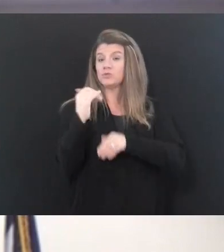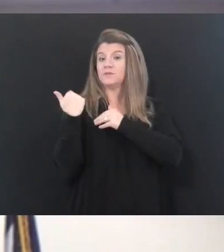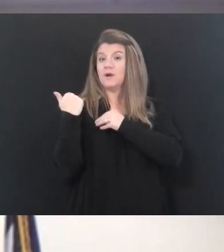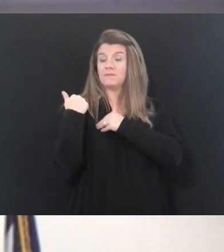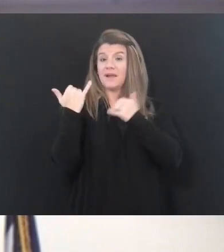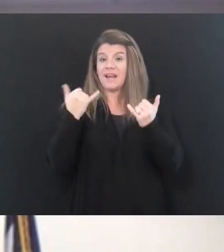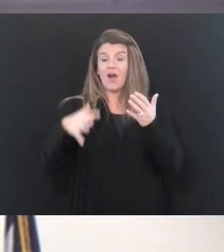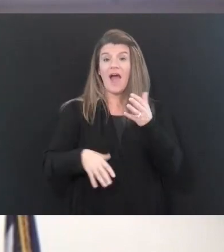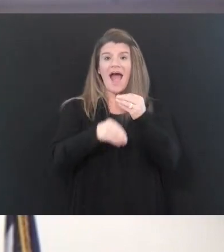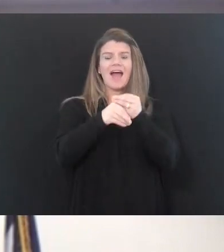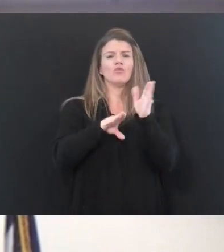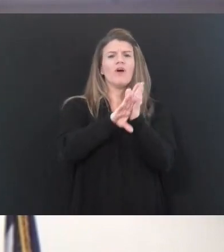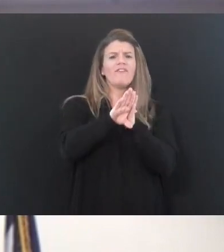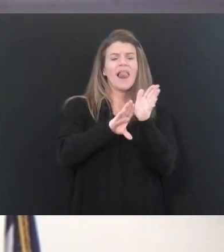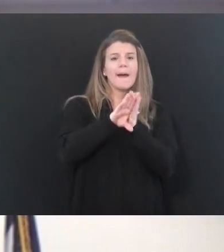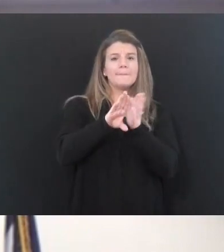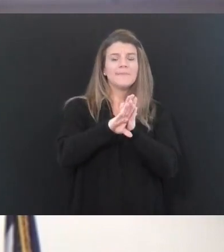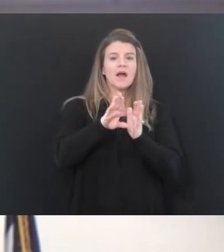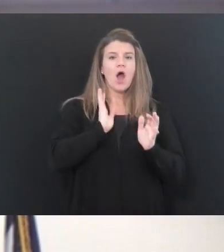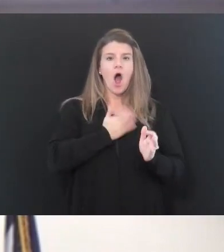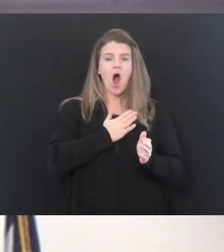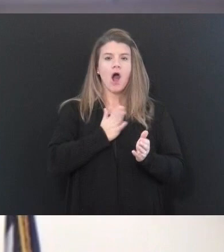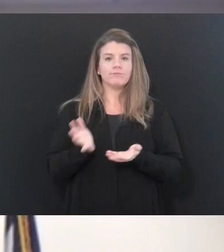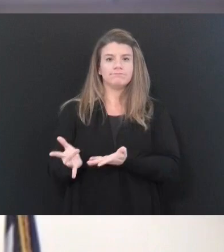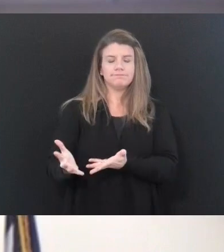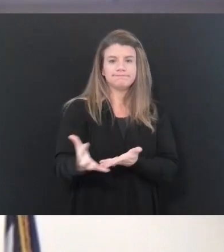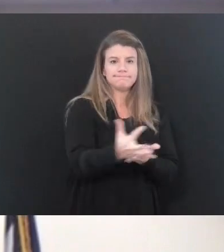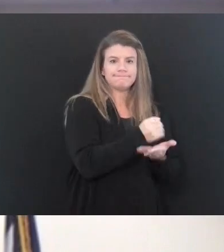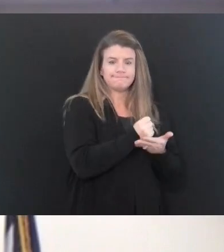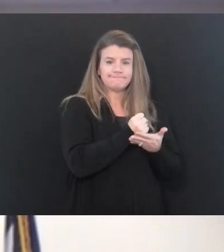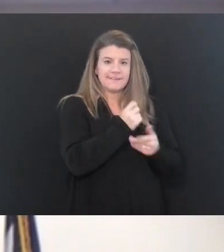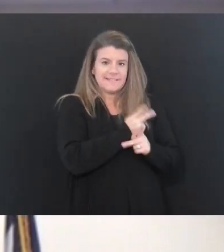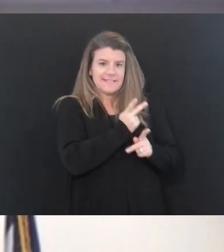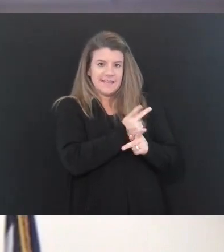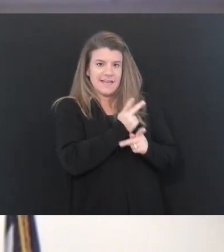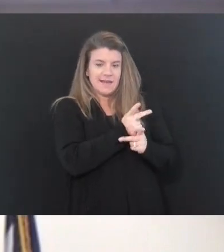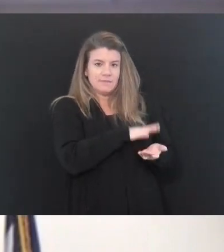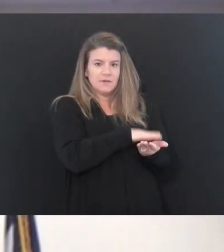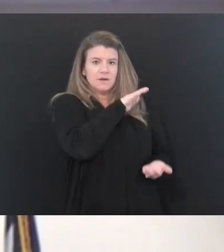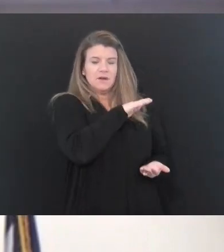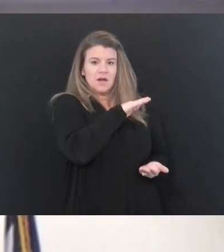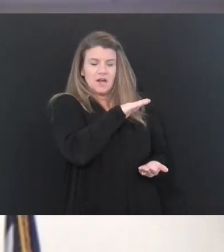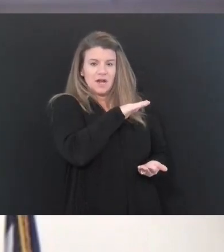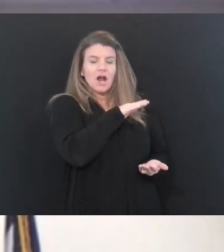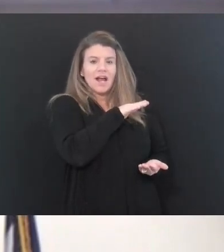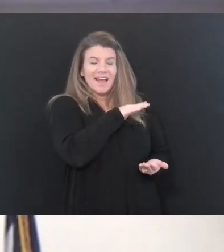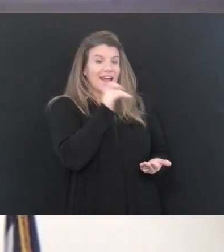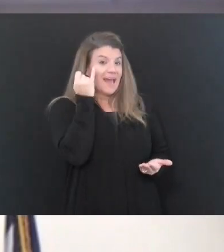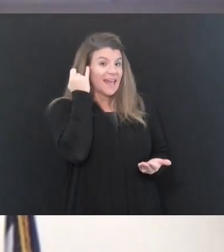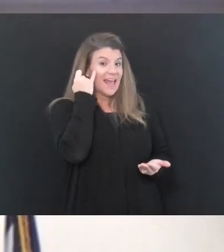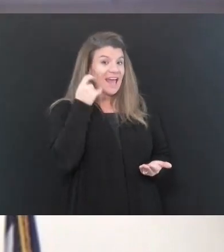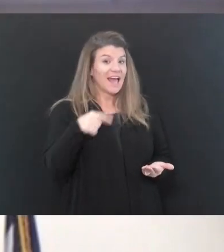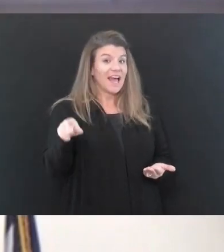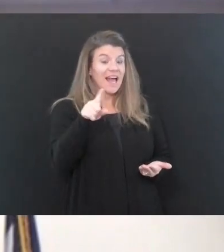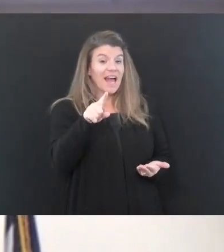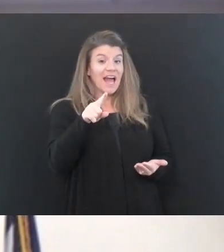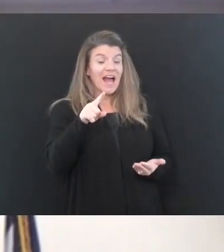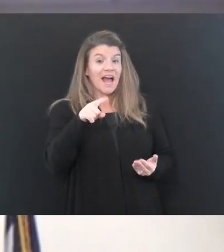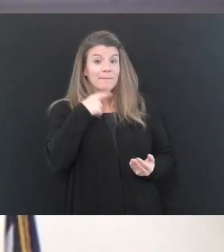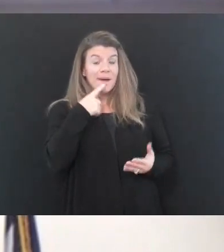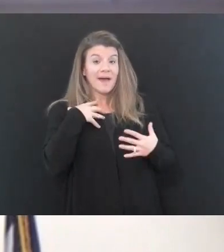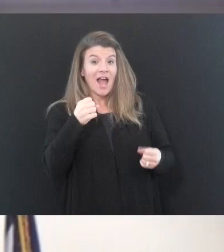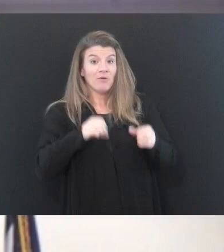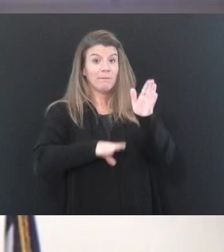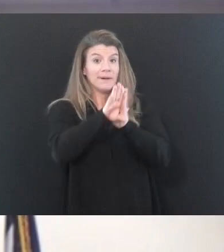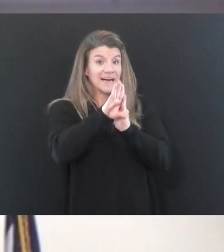to develop a stockpile of resources to address a potential public health surge that